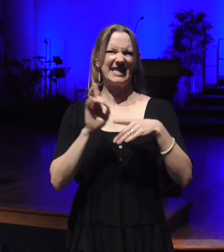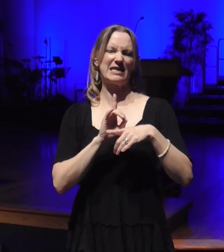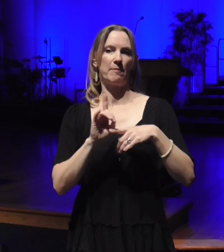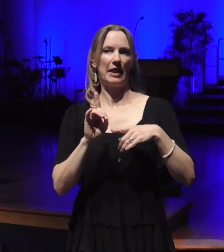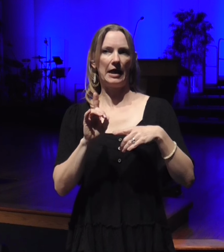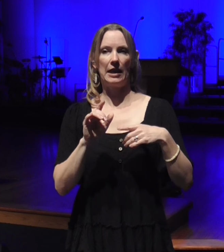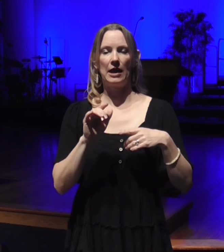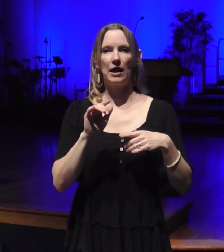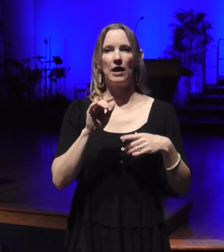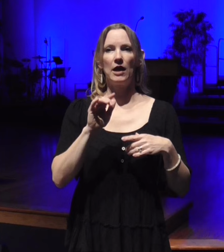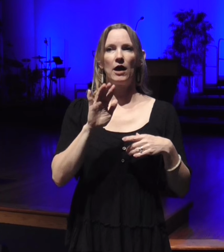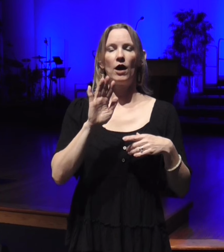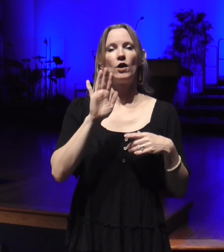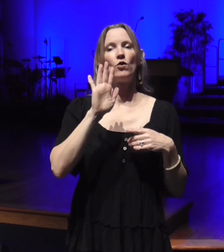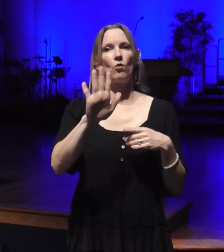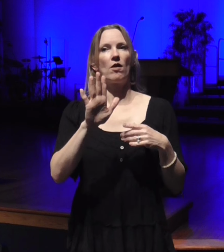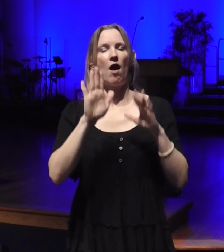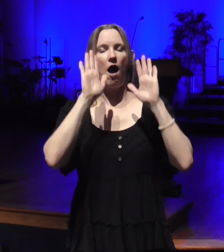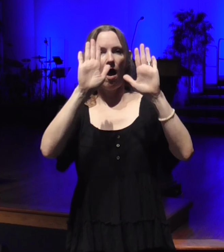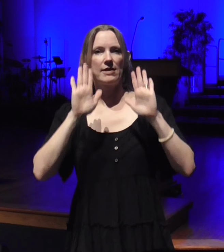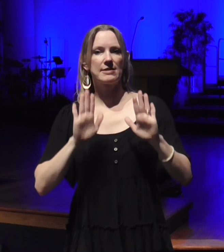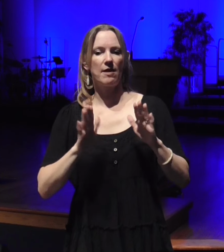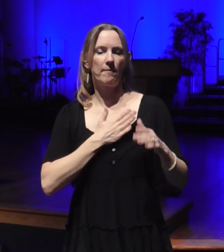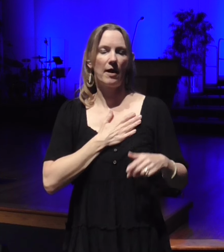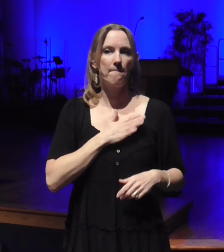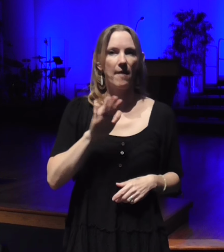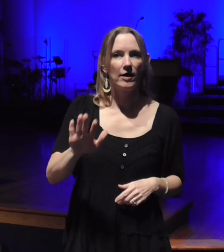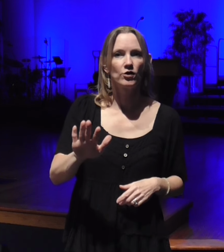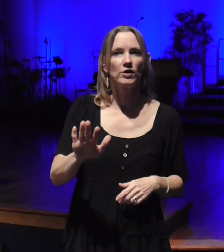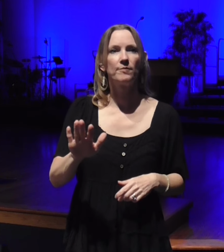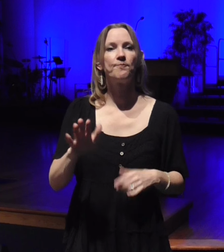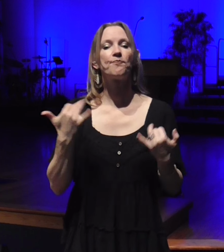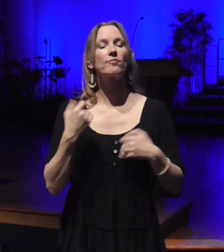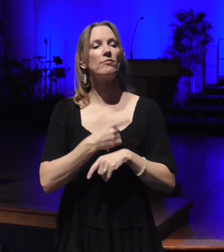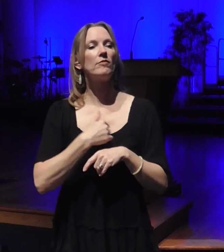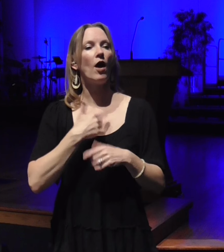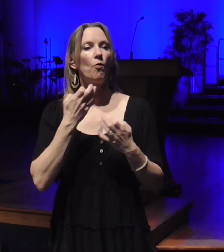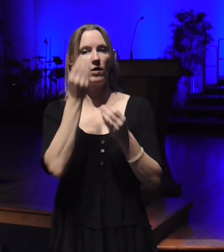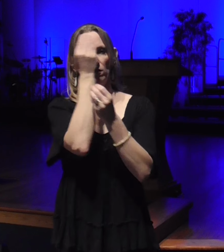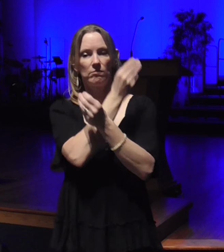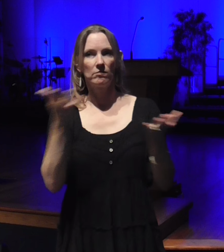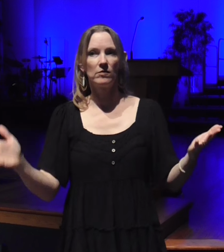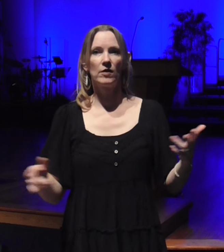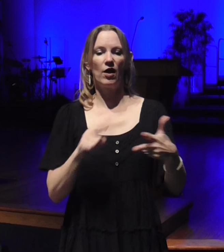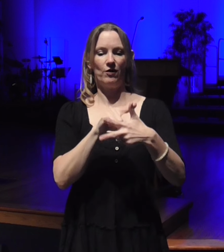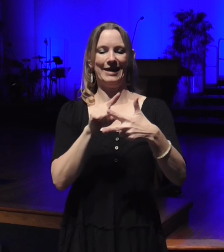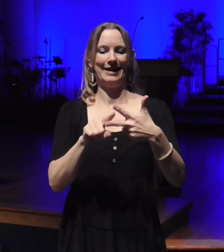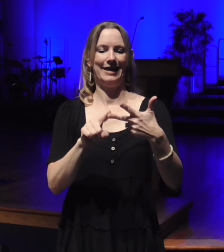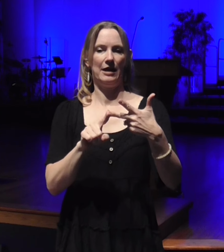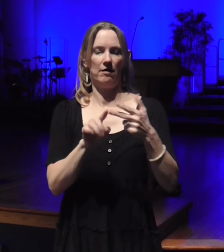your awesome compassion. And so I want to share with you today 3 keys to